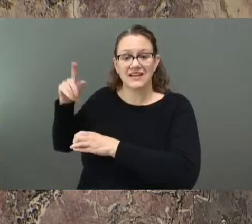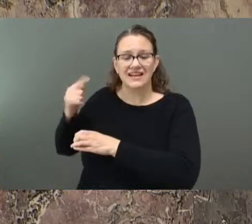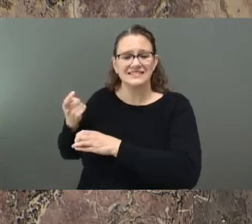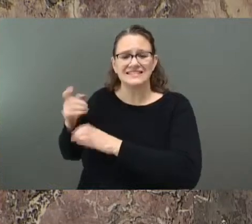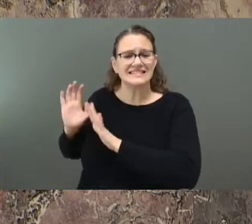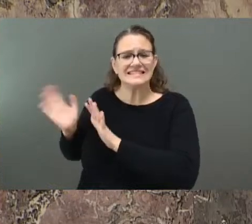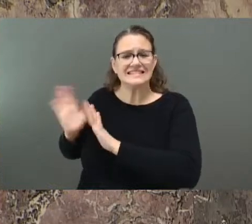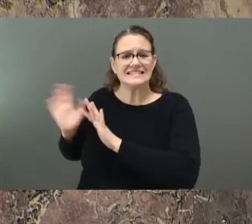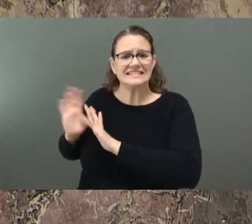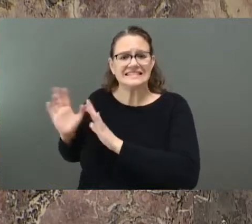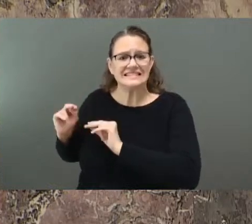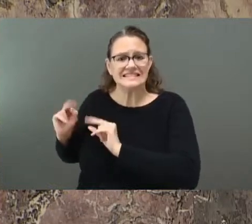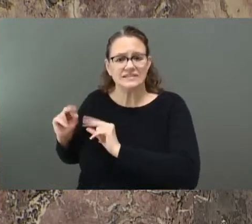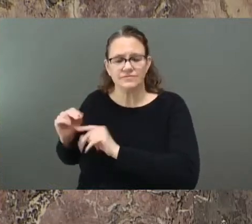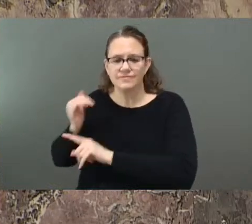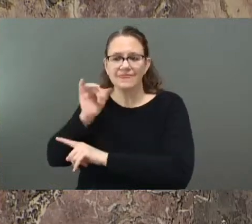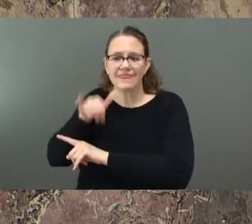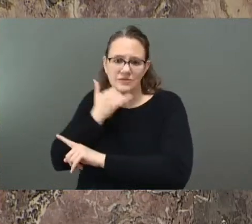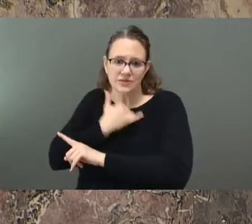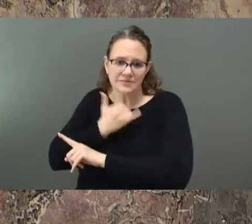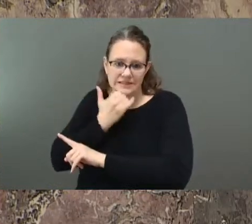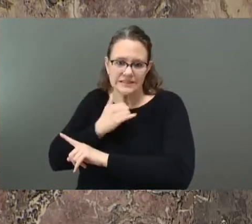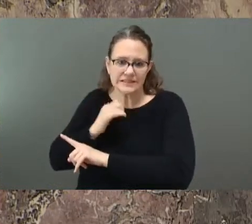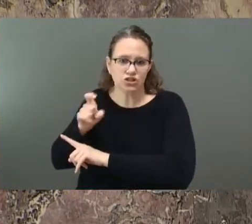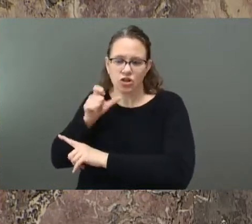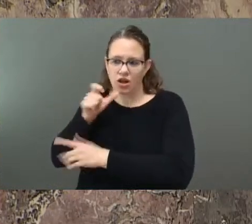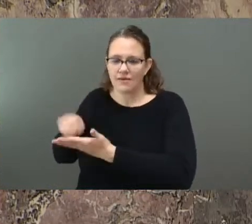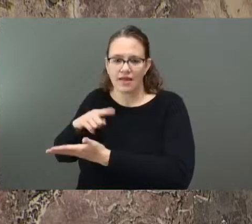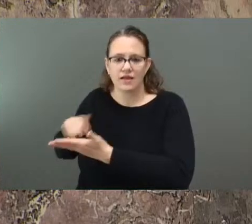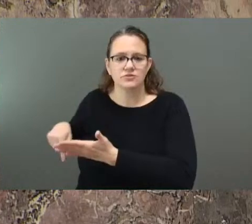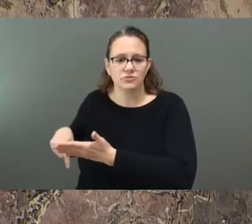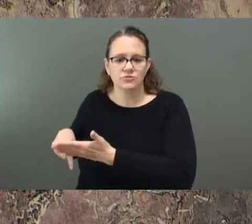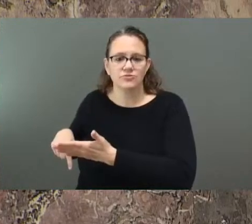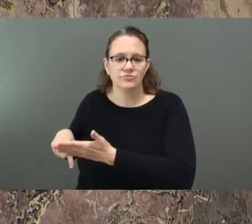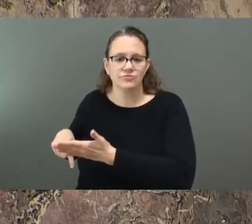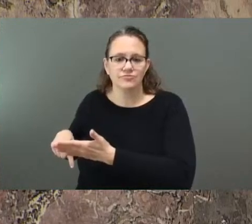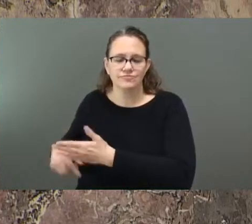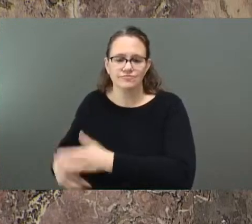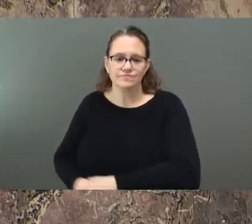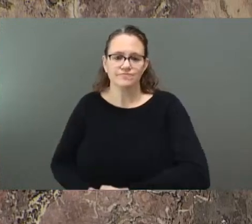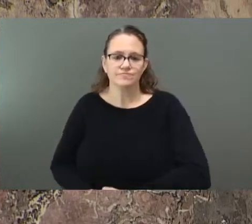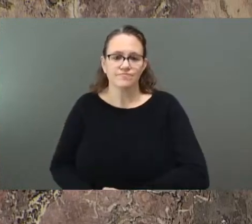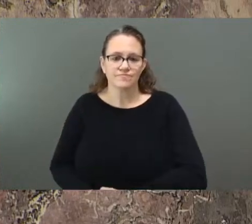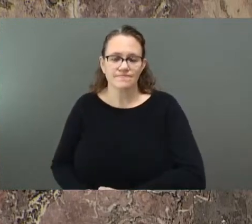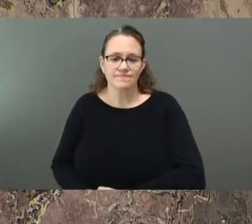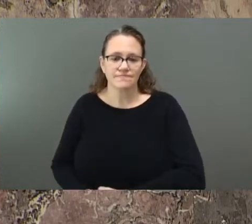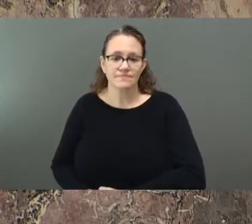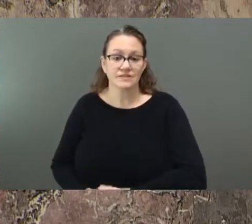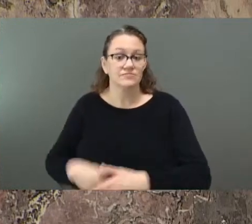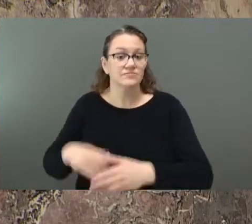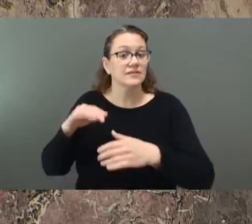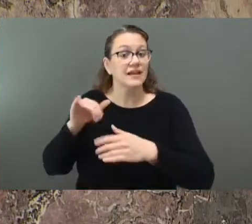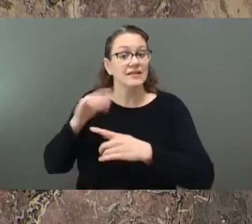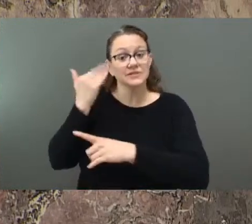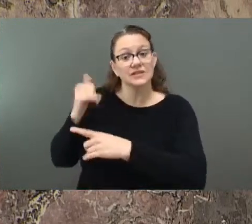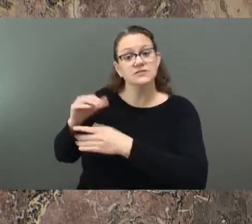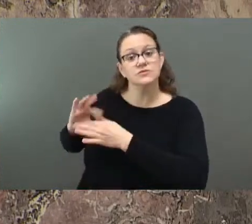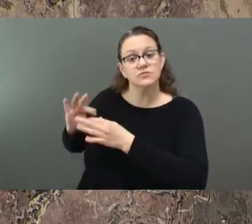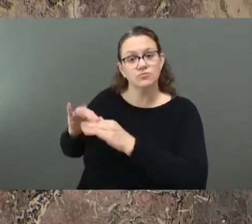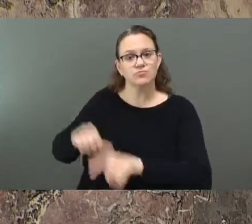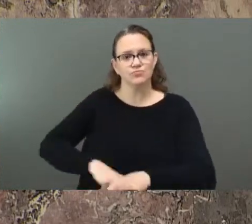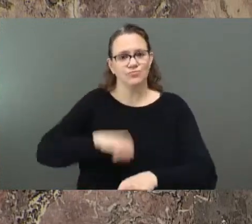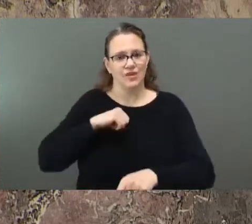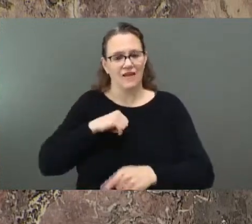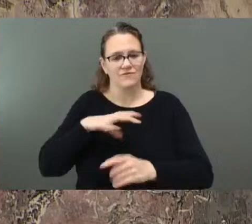mistake." And he said that because he was proud of it and it showed initial results. And it showed initial